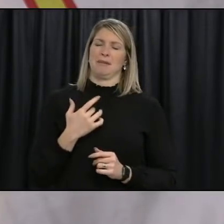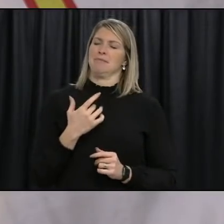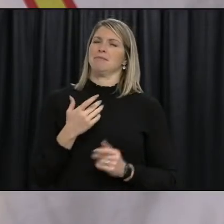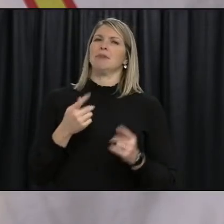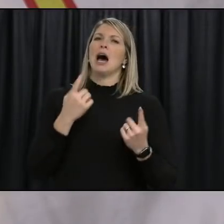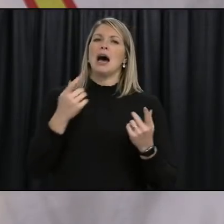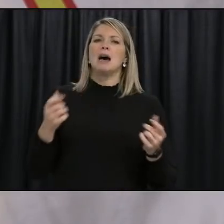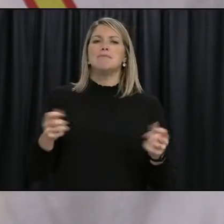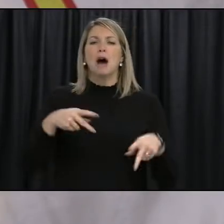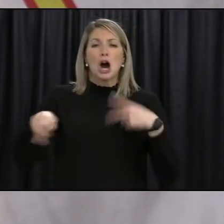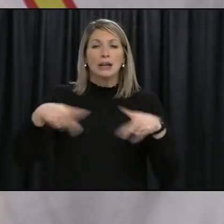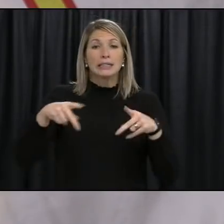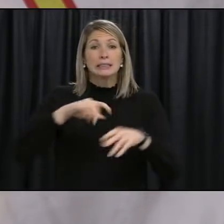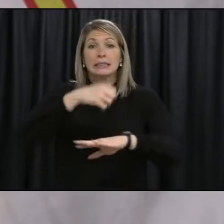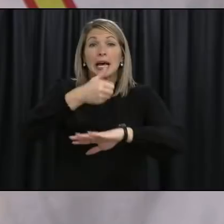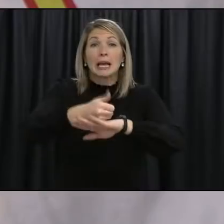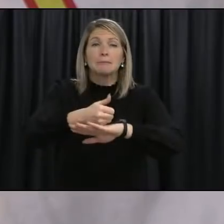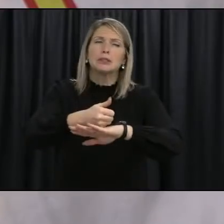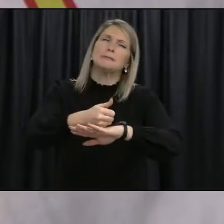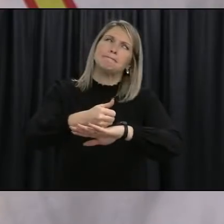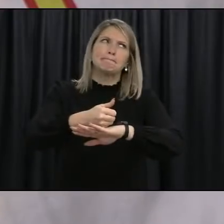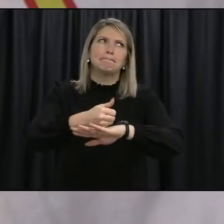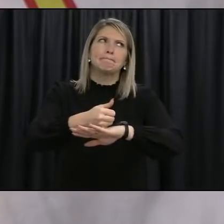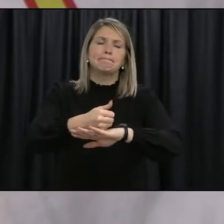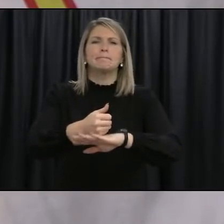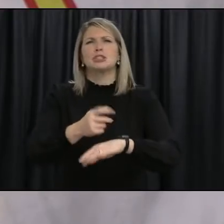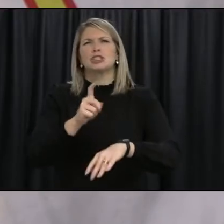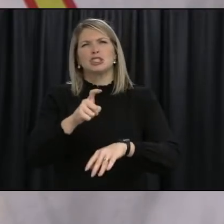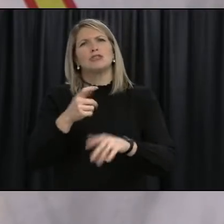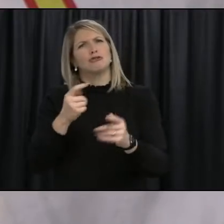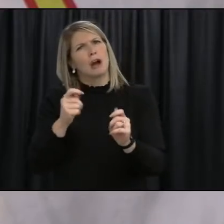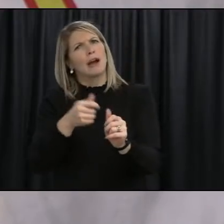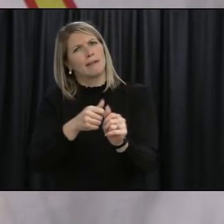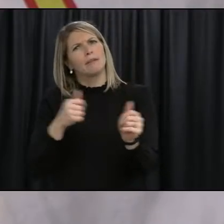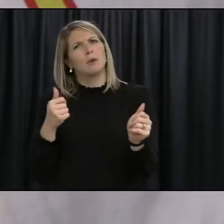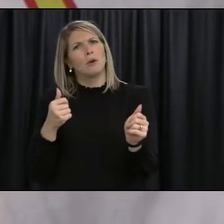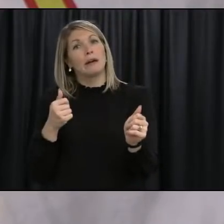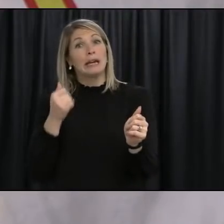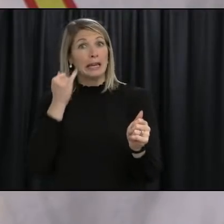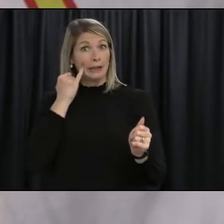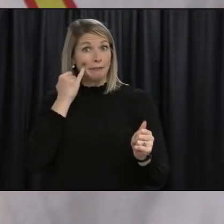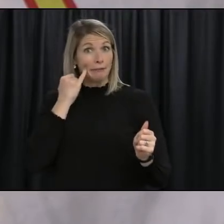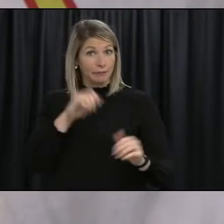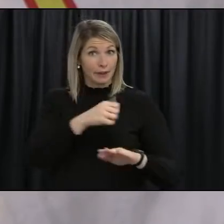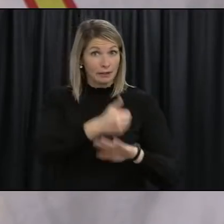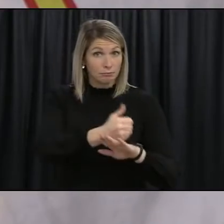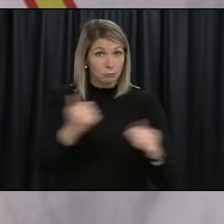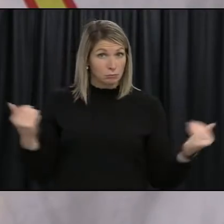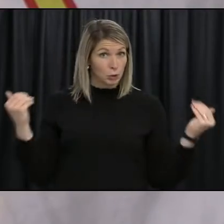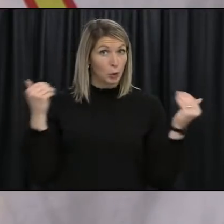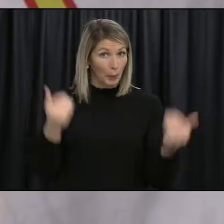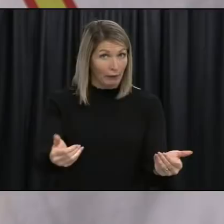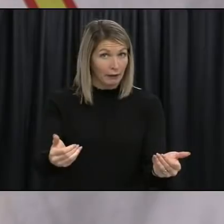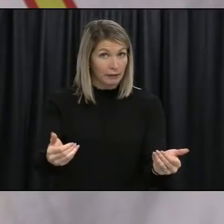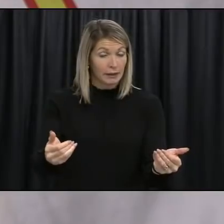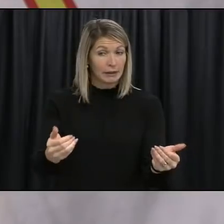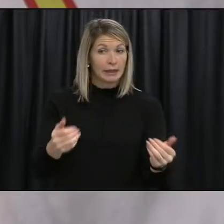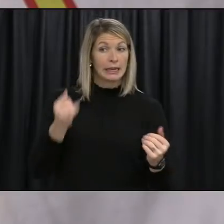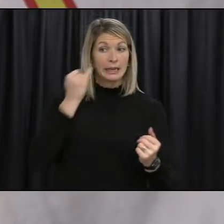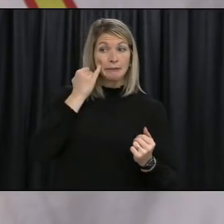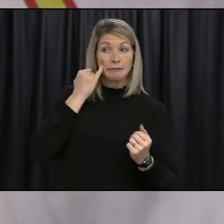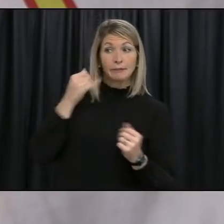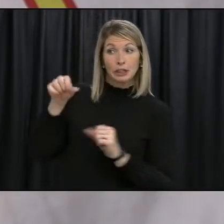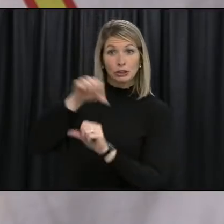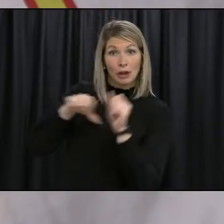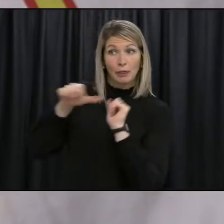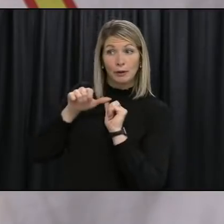If workplace parties are being planned, organizers must be mindful that employees are likely not close, consistent contacts within each other's